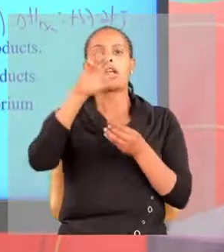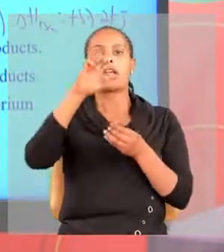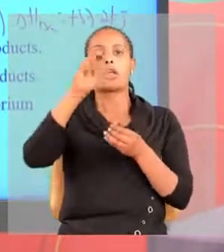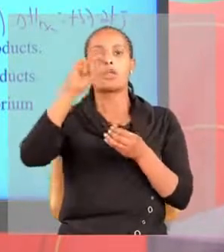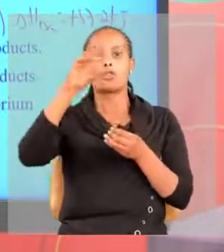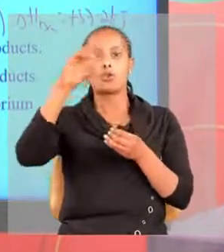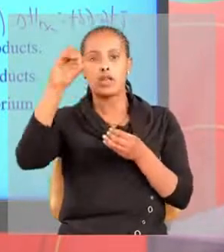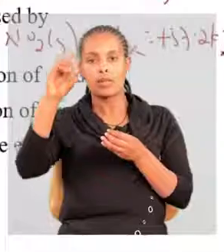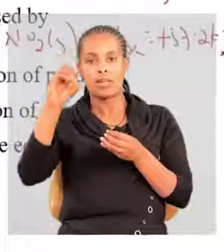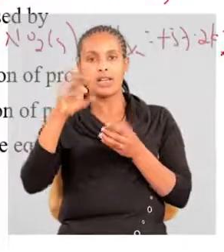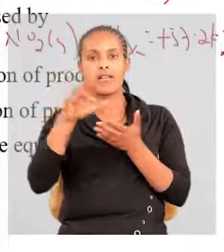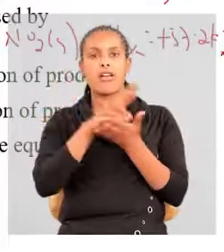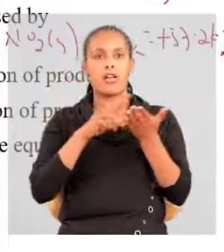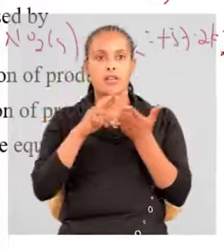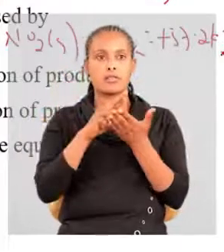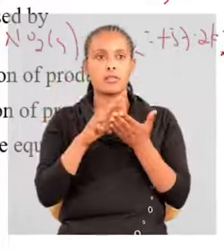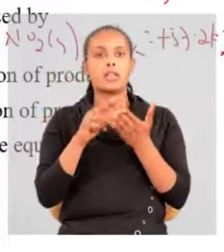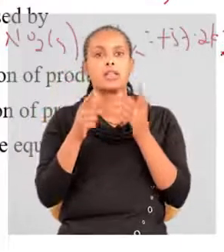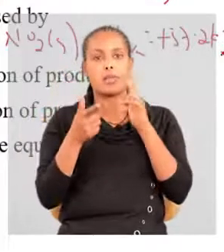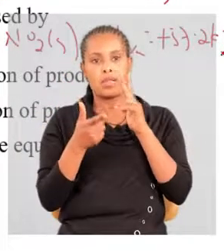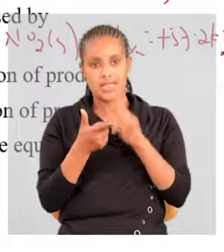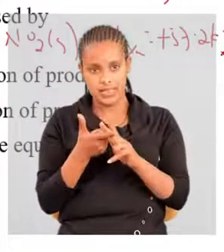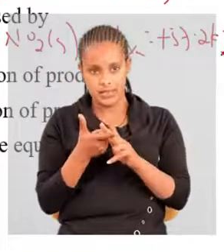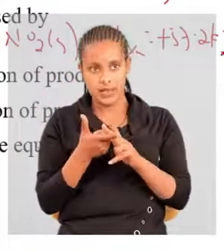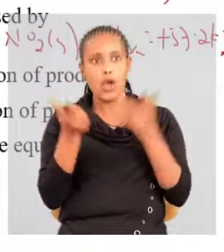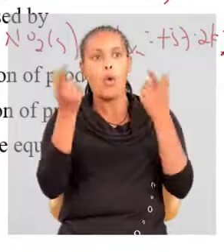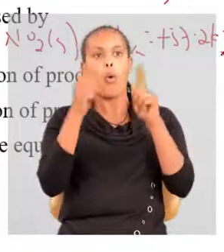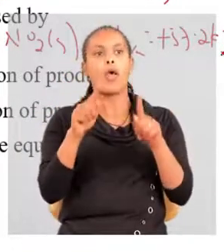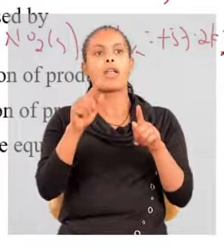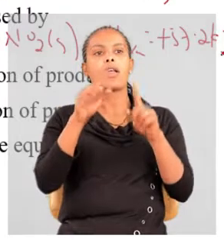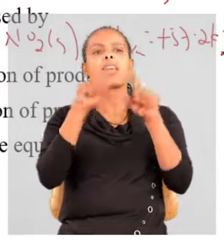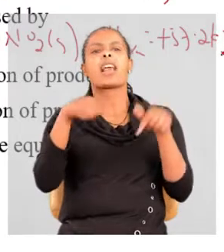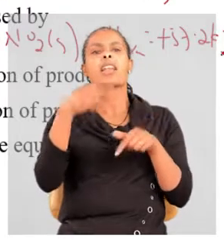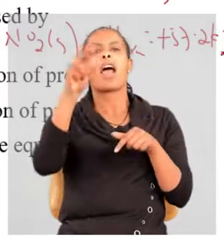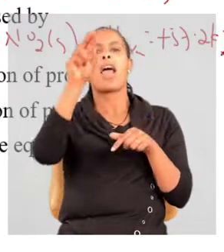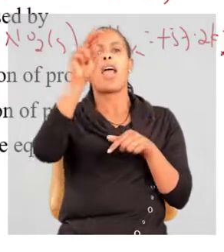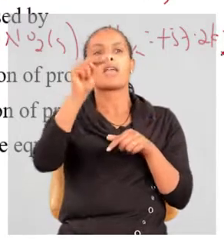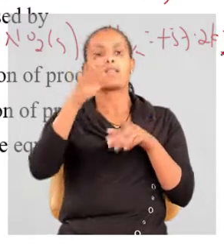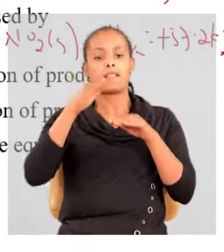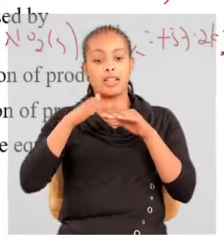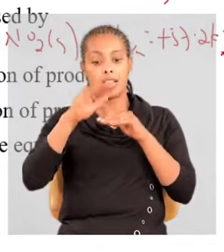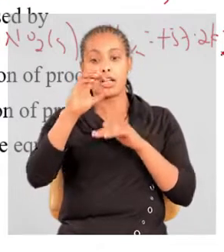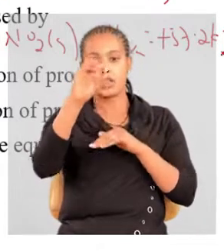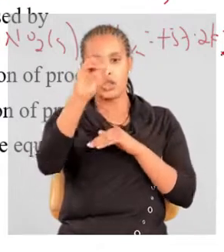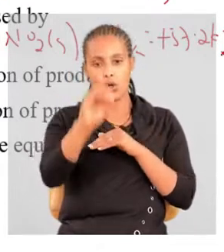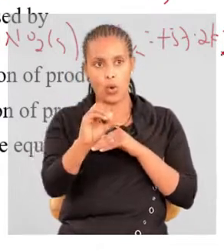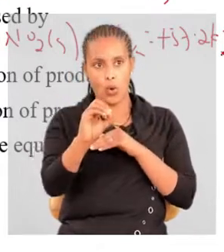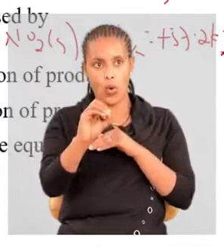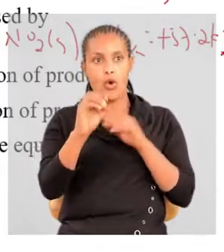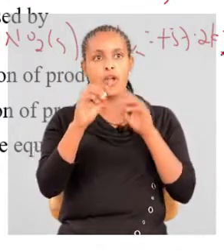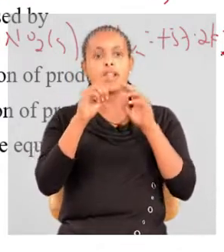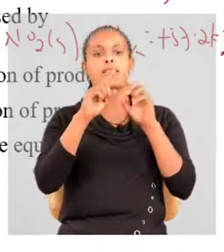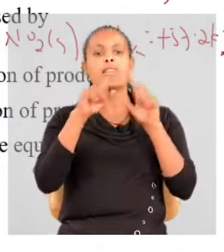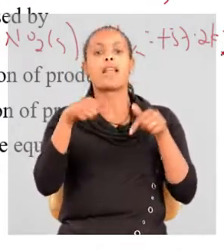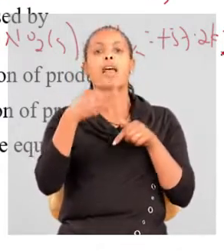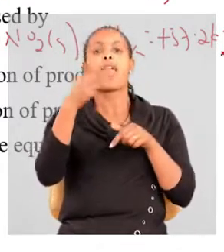endothermic reaction. Number 3, when delta N is greater than 0,